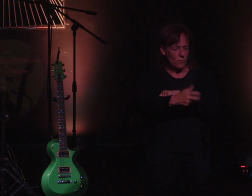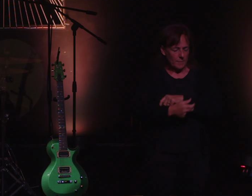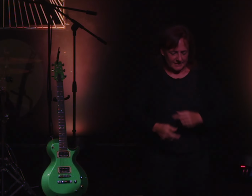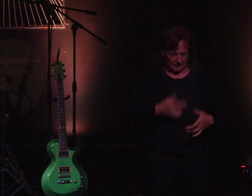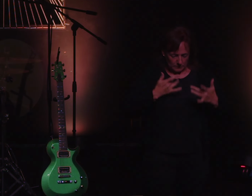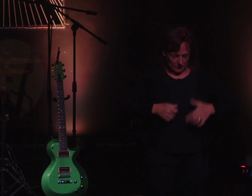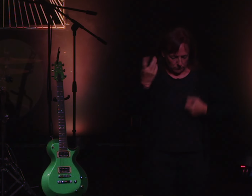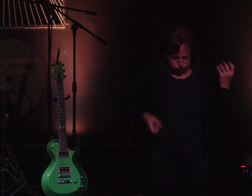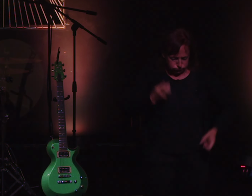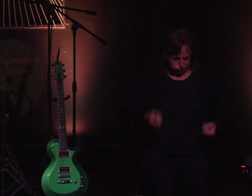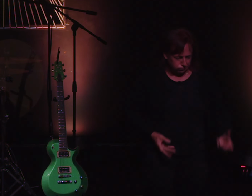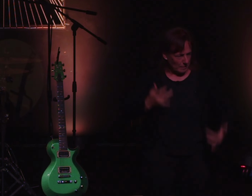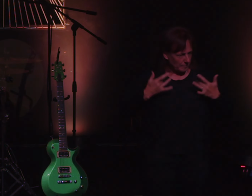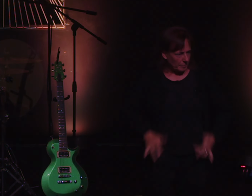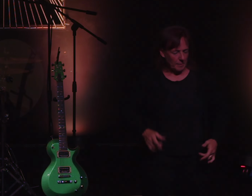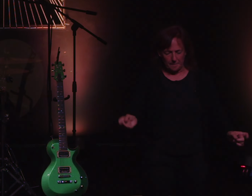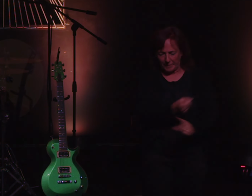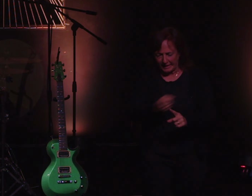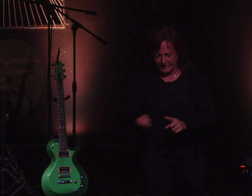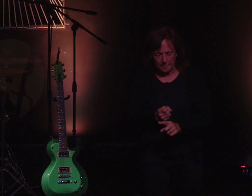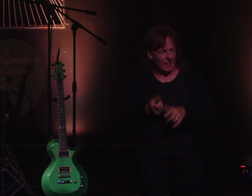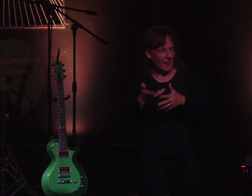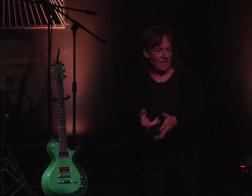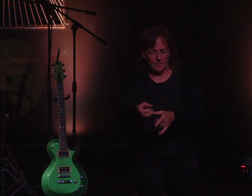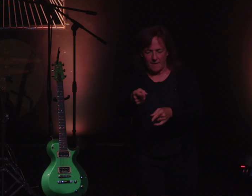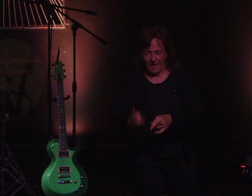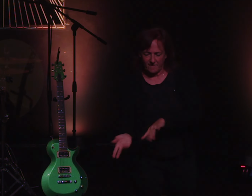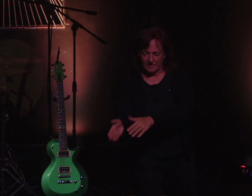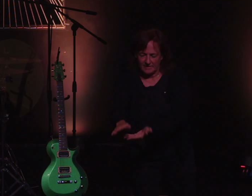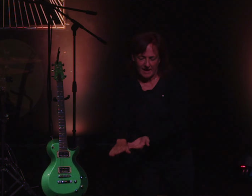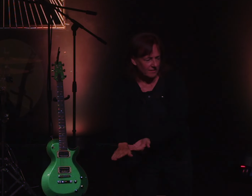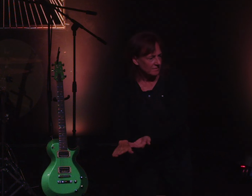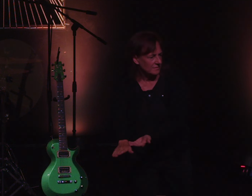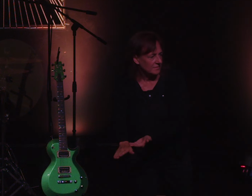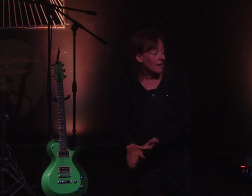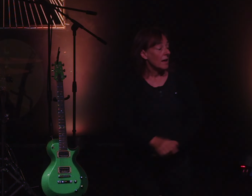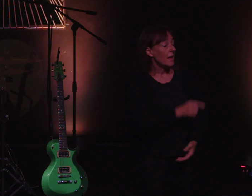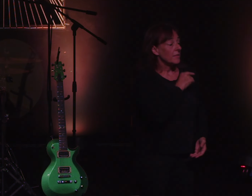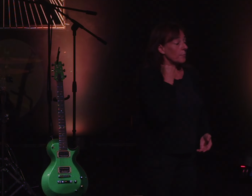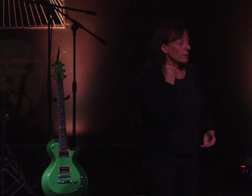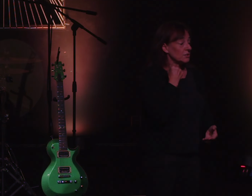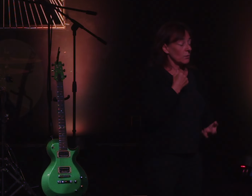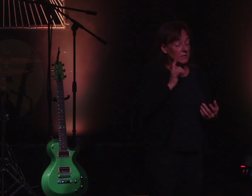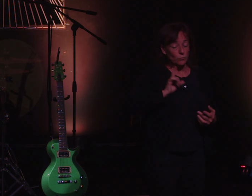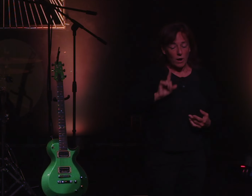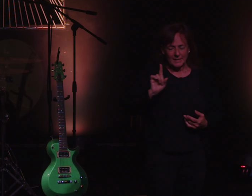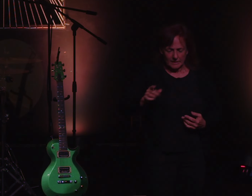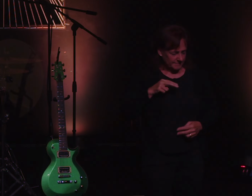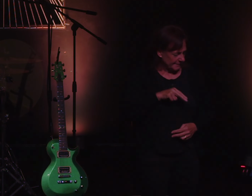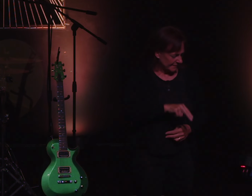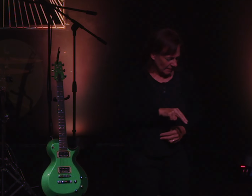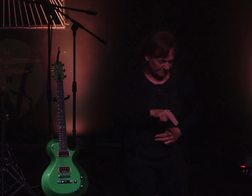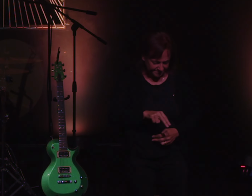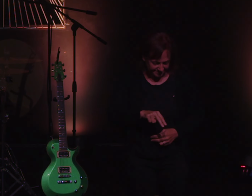clothes, beat him, and went away, leaving him half dead. A priest happening to be going down the same road, and when he